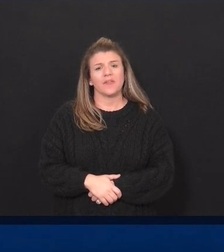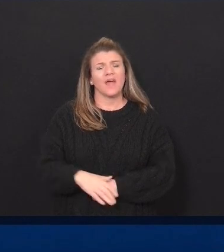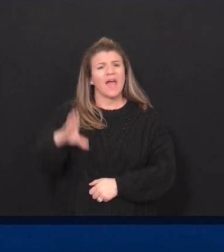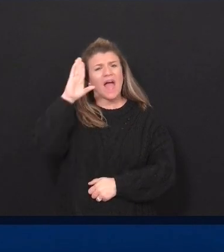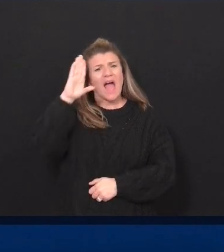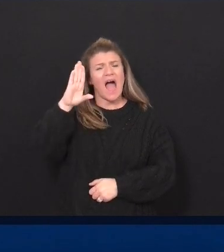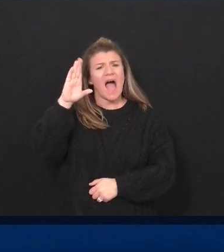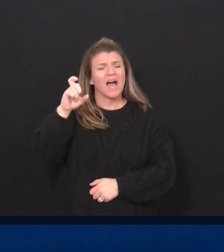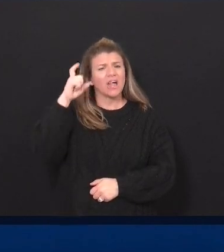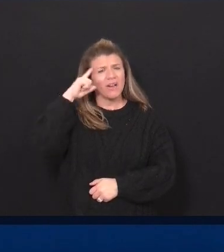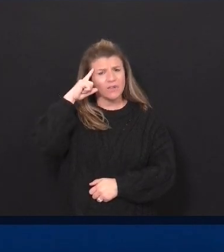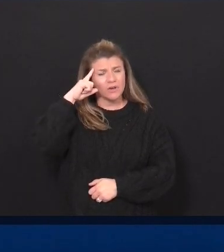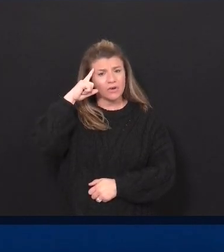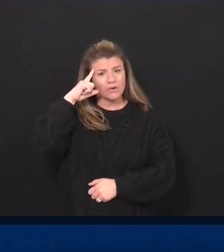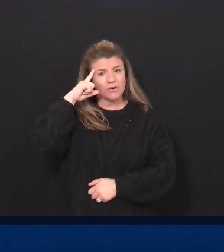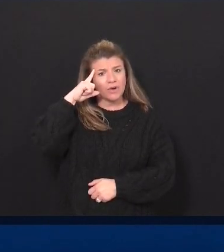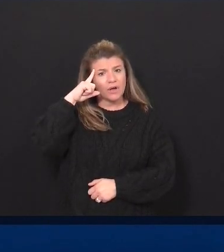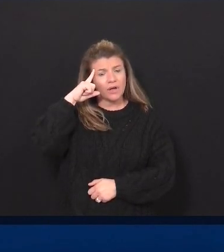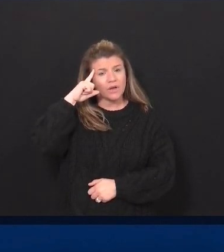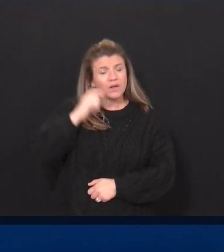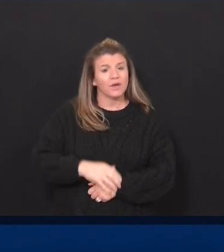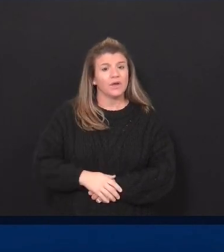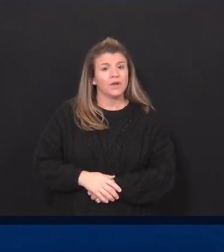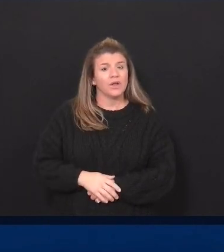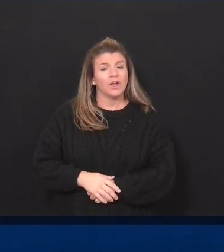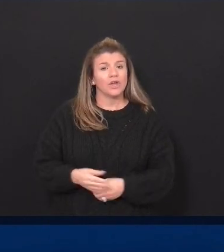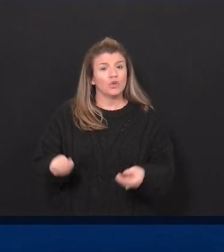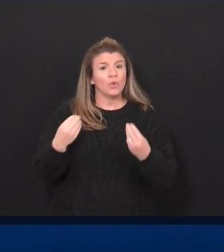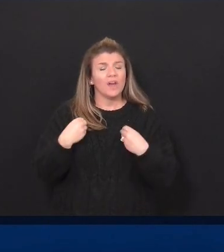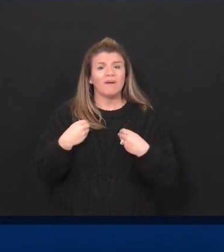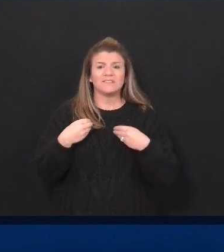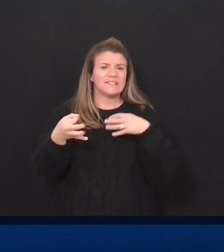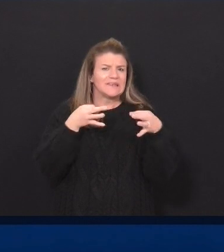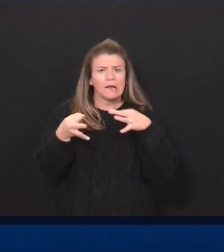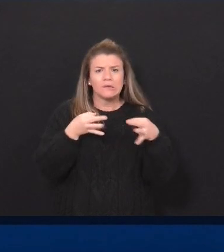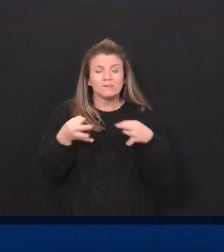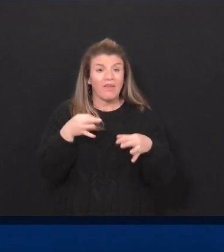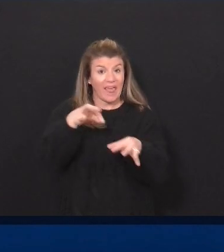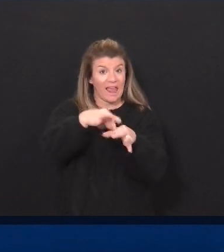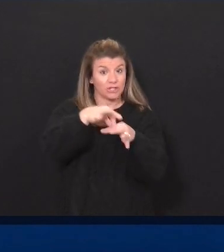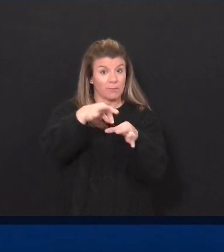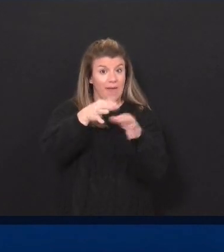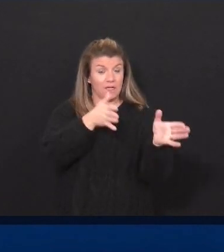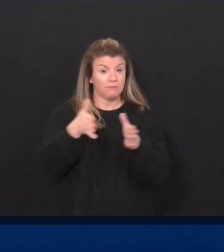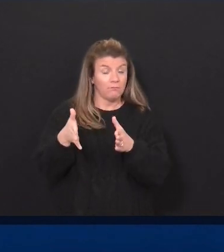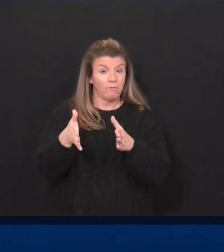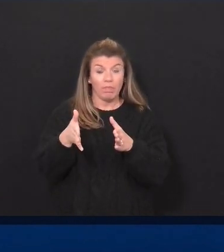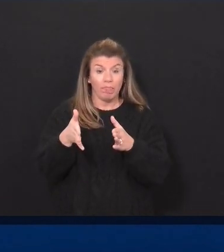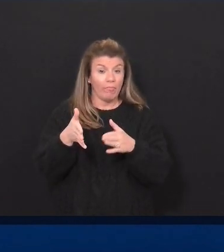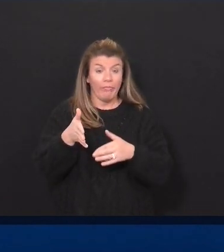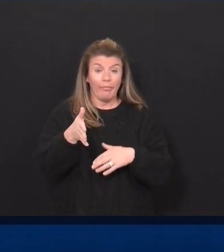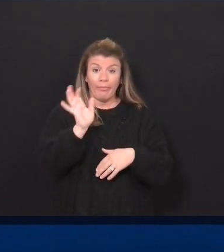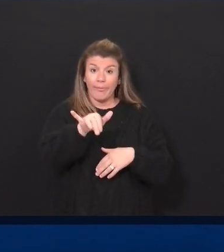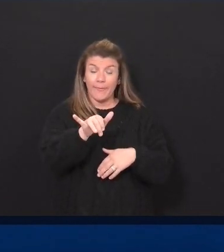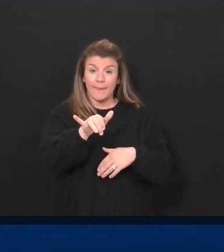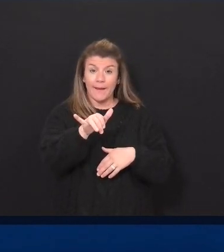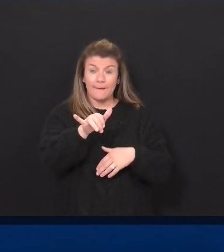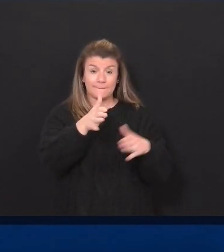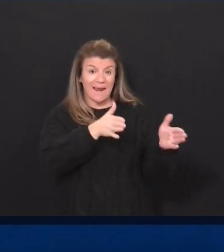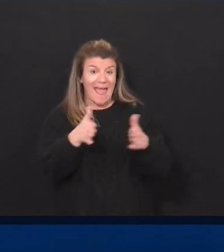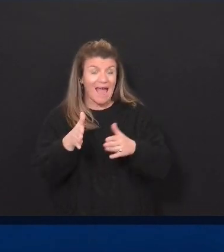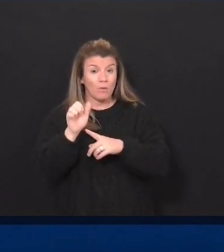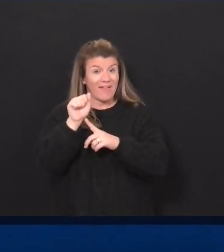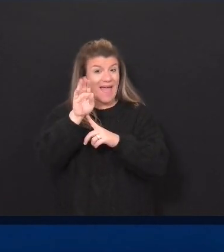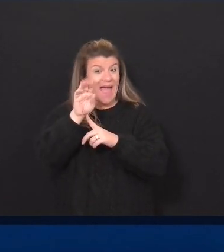Can you provide more detail about the election plan? Is the plan with the absentee